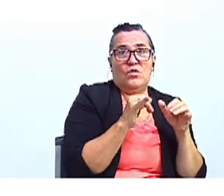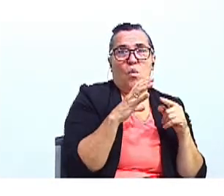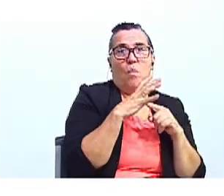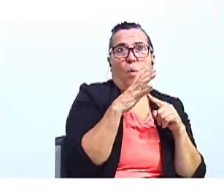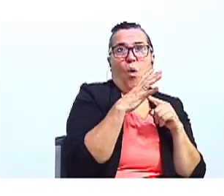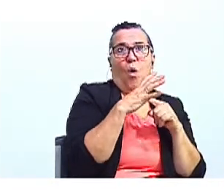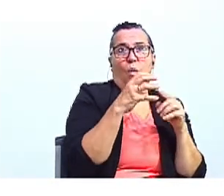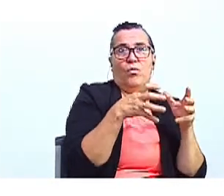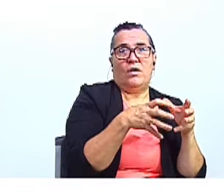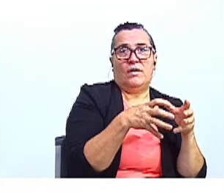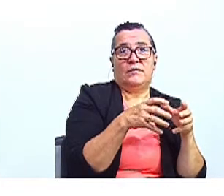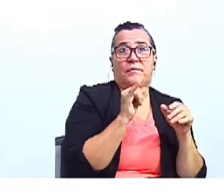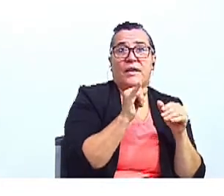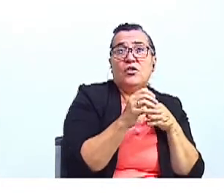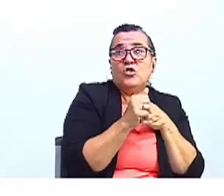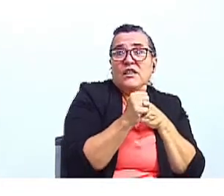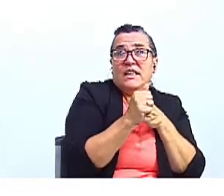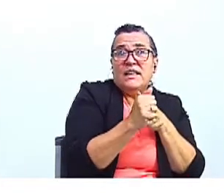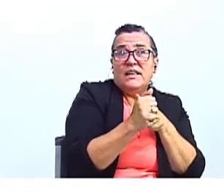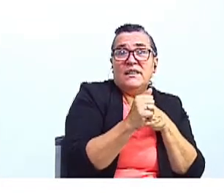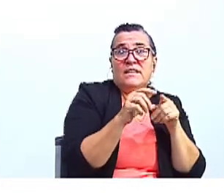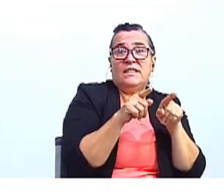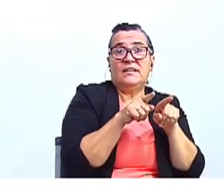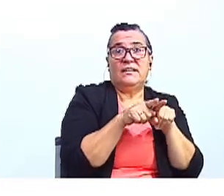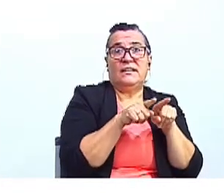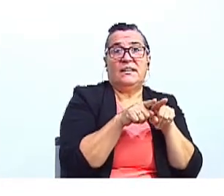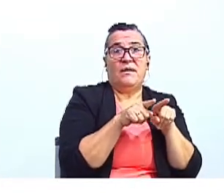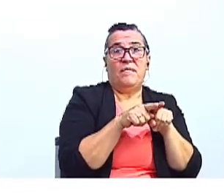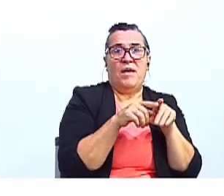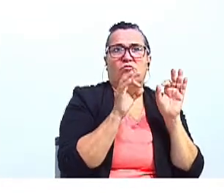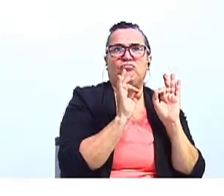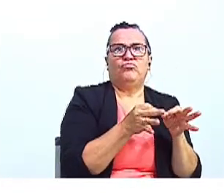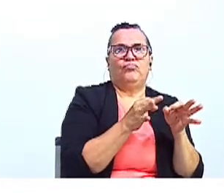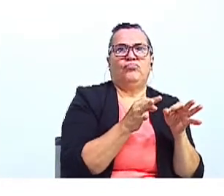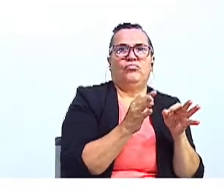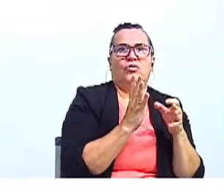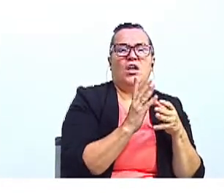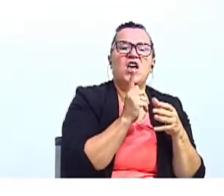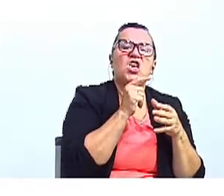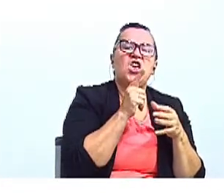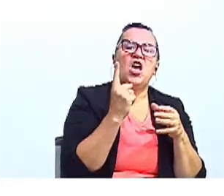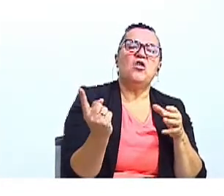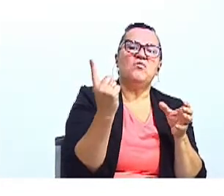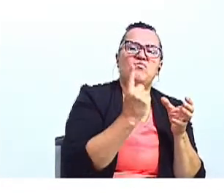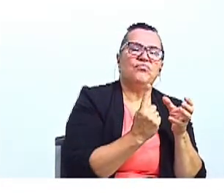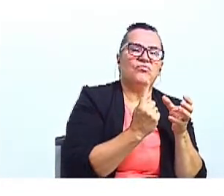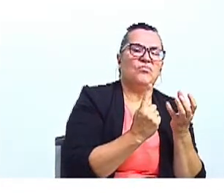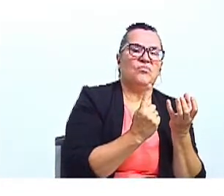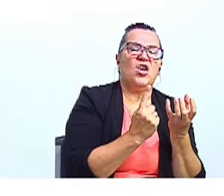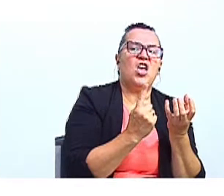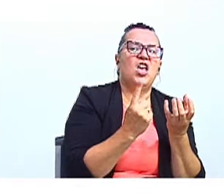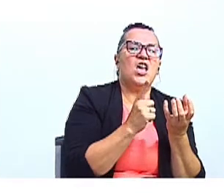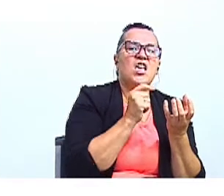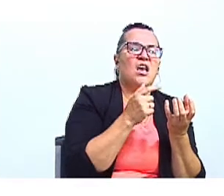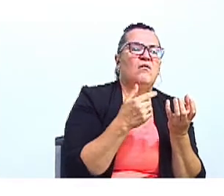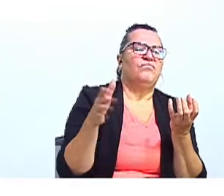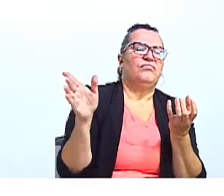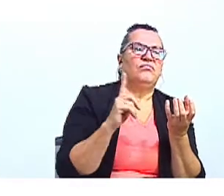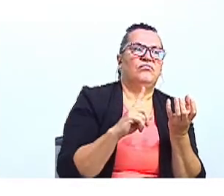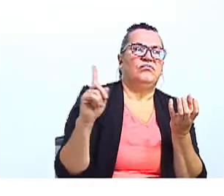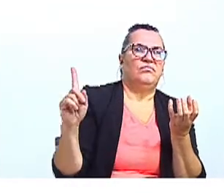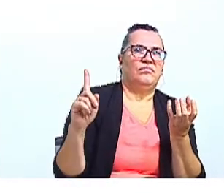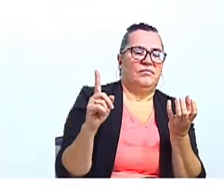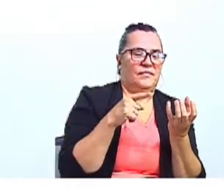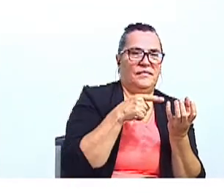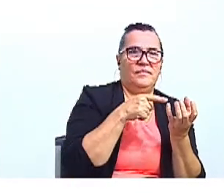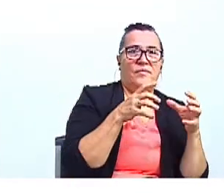these leaders decide who can be a part of their group and who gets left out. Cliques